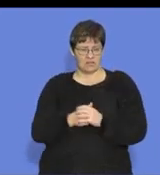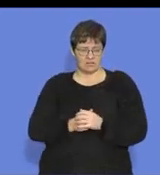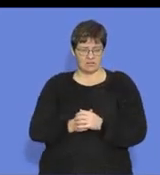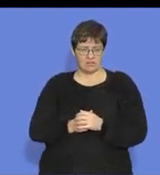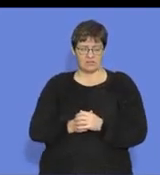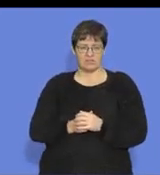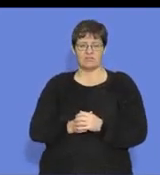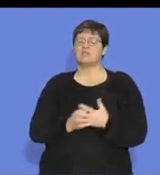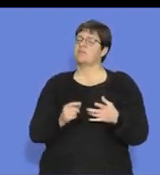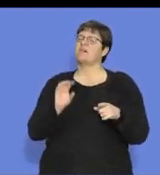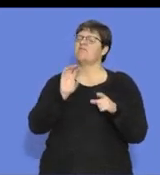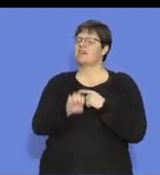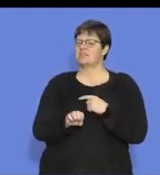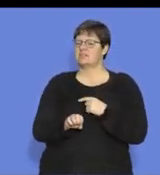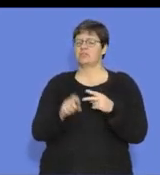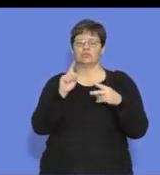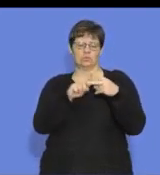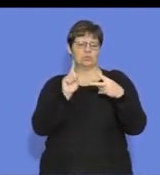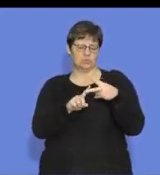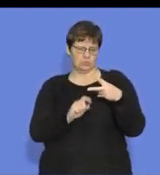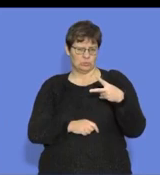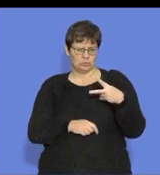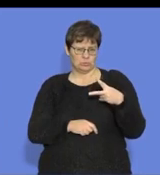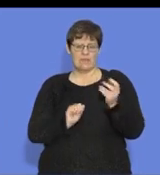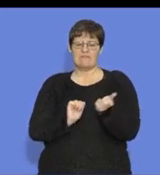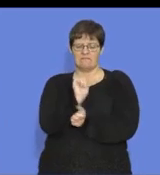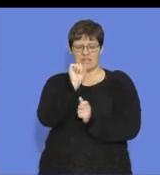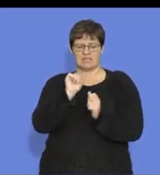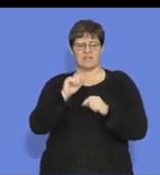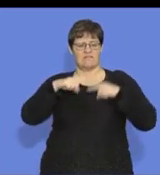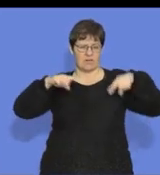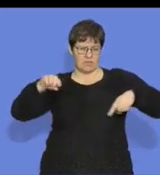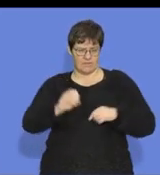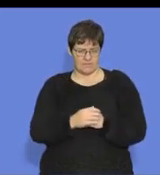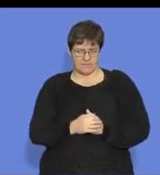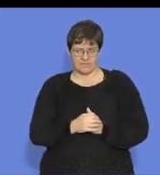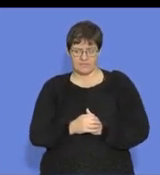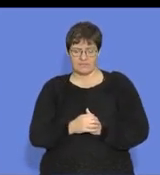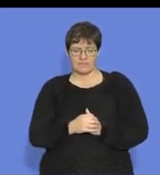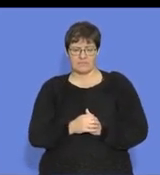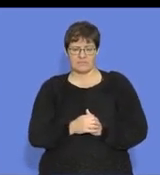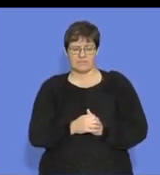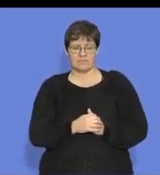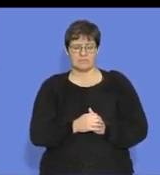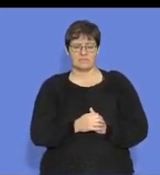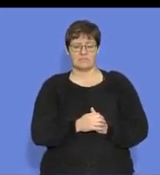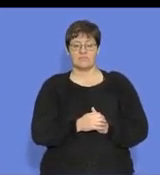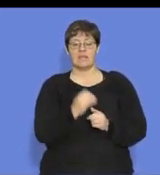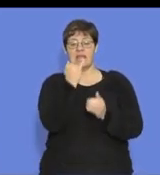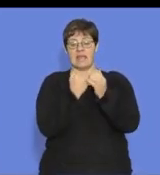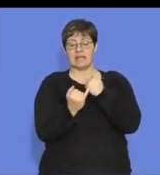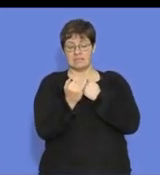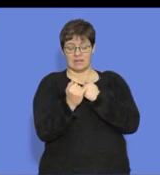you should be able to find at least two fixed variables. So let's have a look. Independent